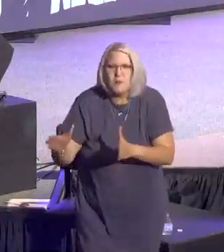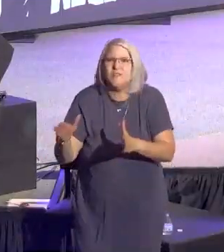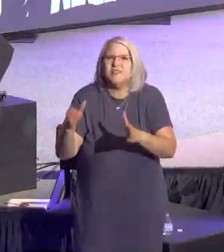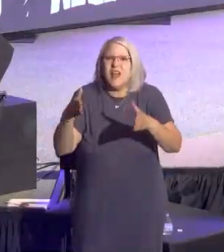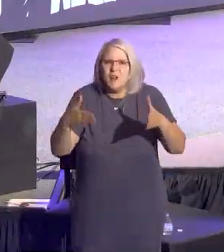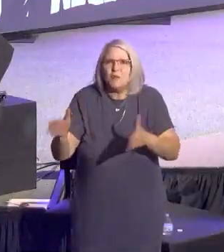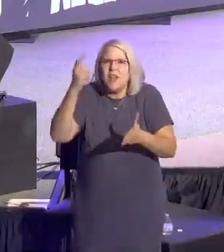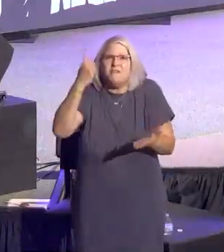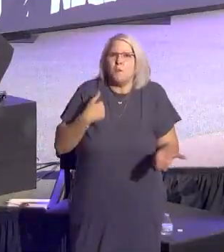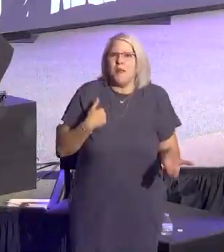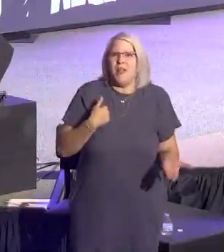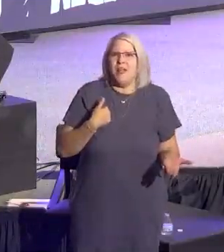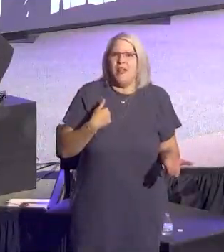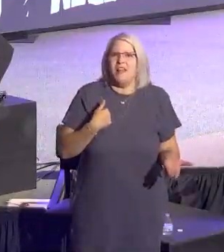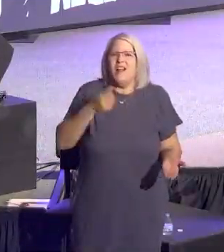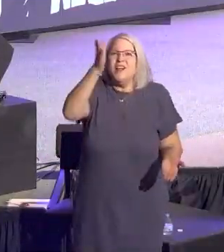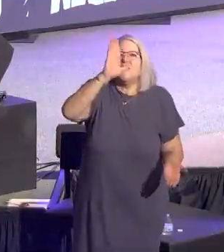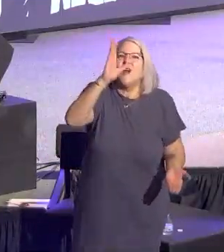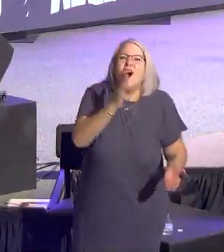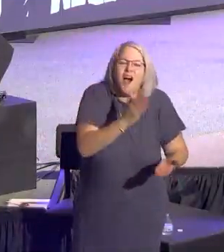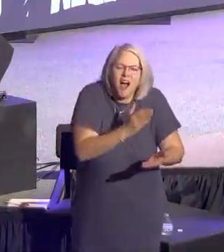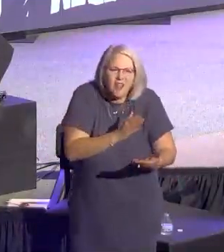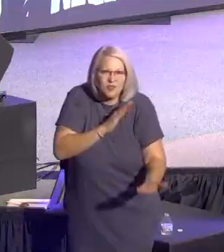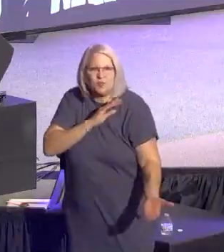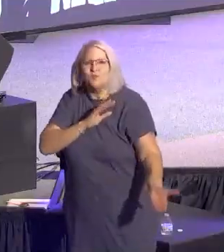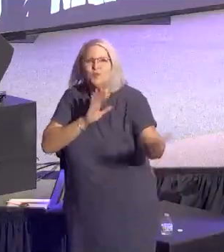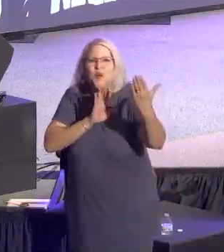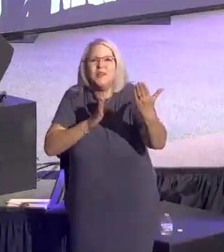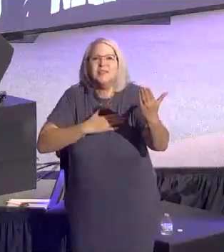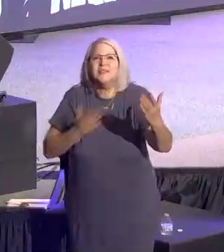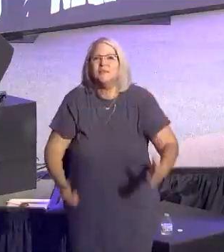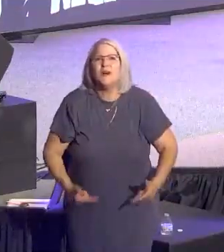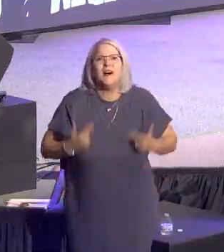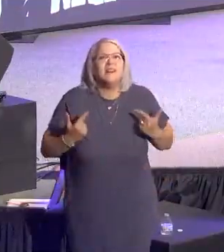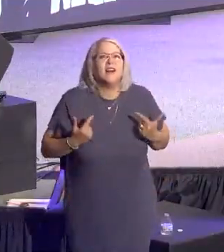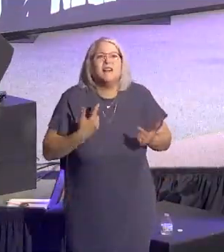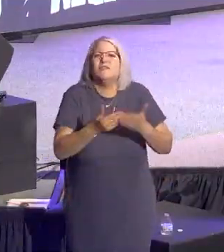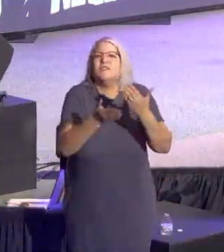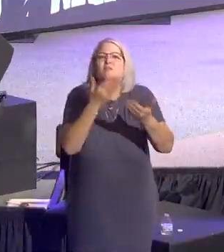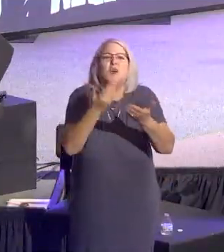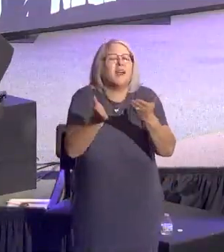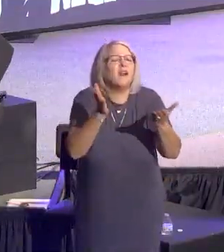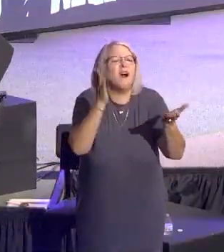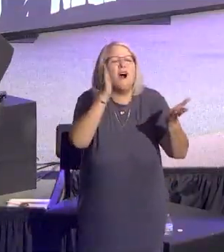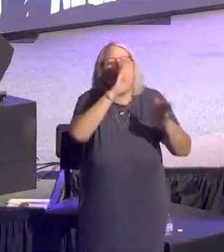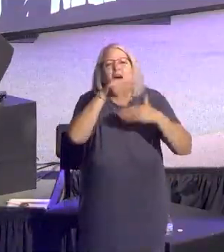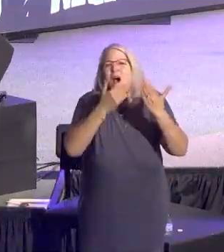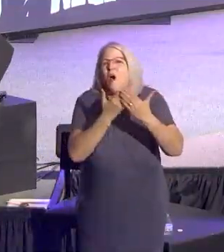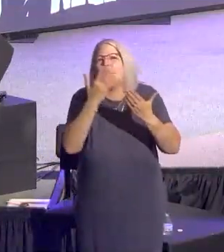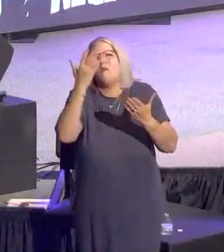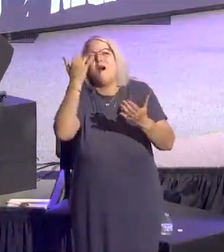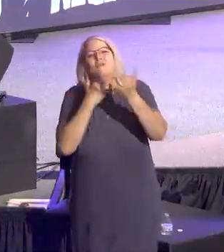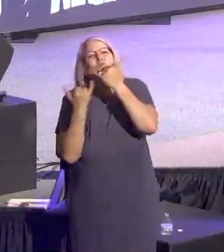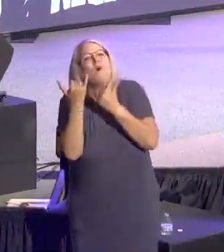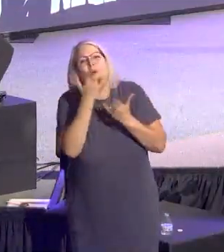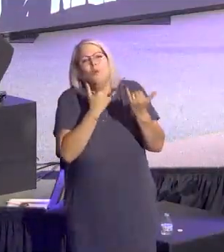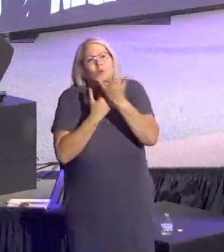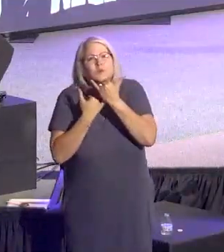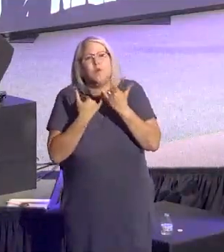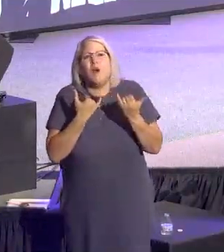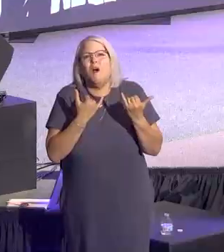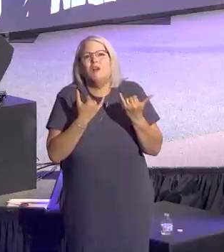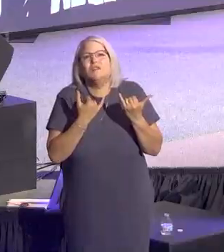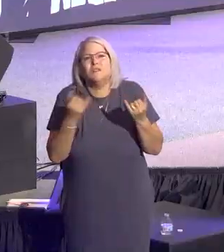me. God's empowering presence in your life, in spite of the issues that you came in here dealing with today,